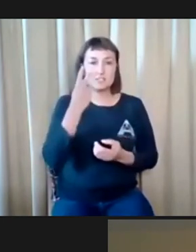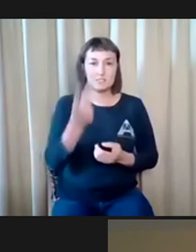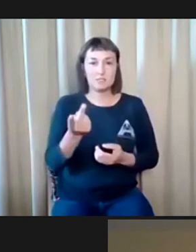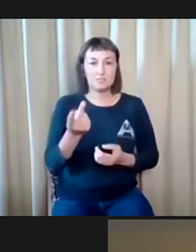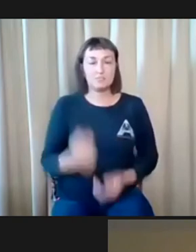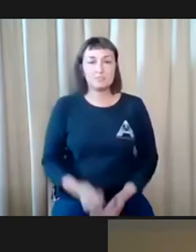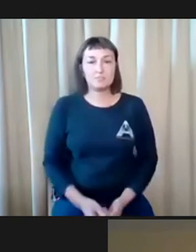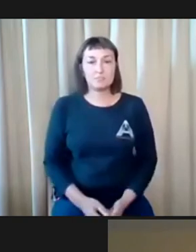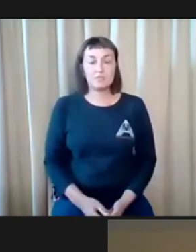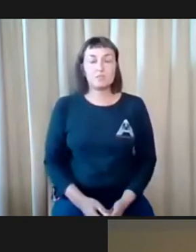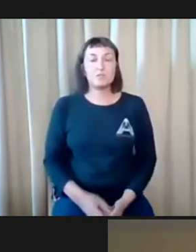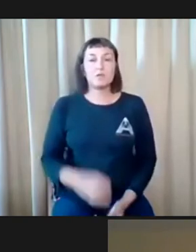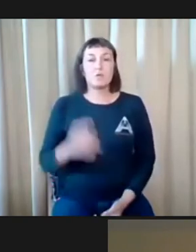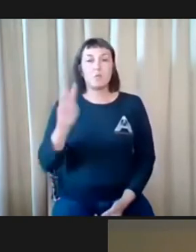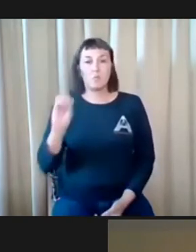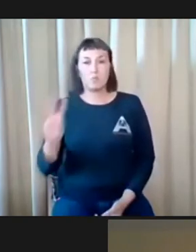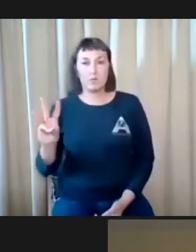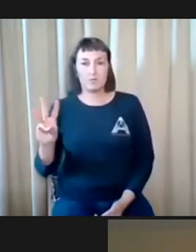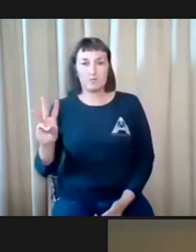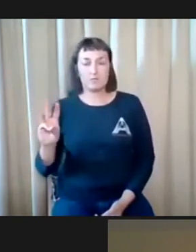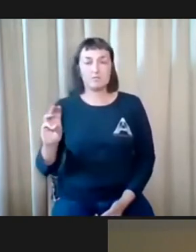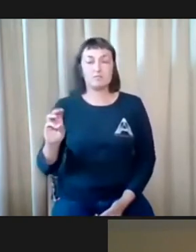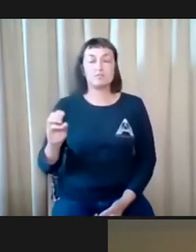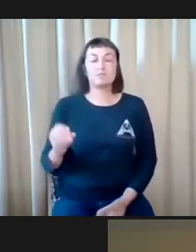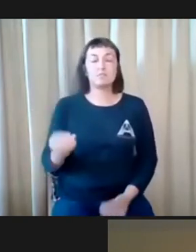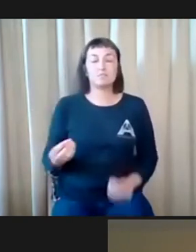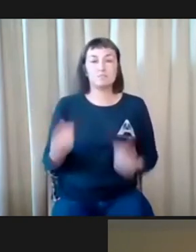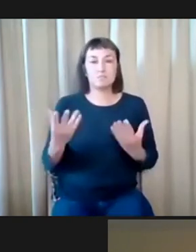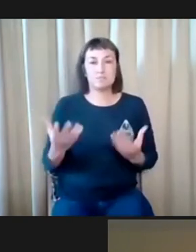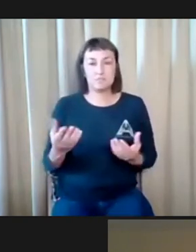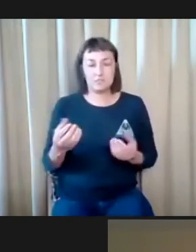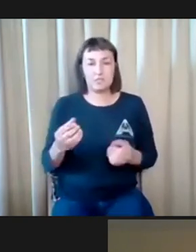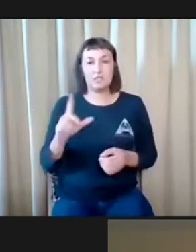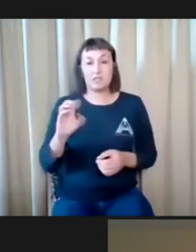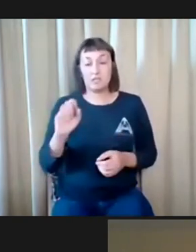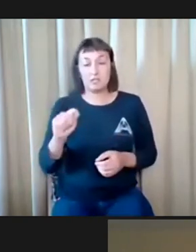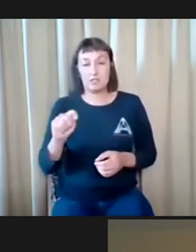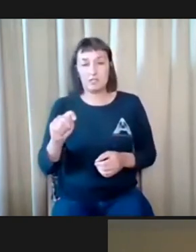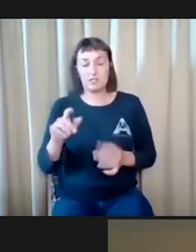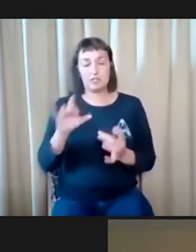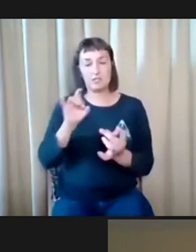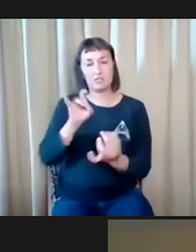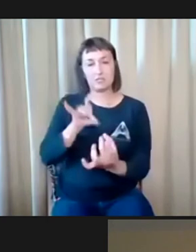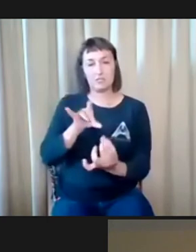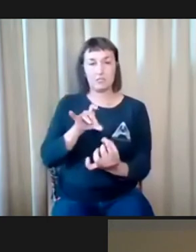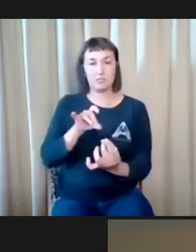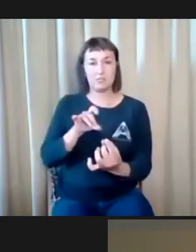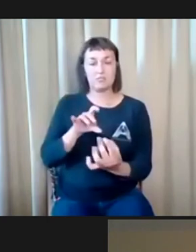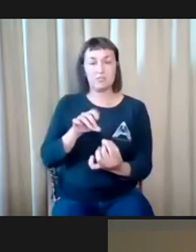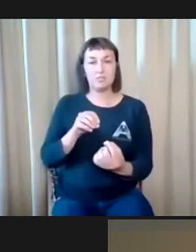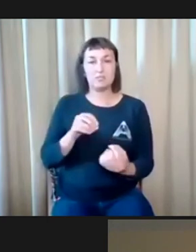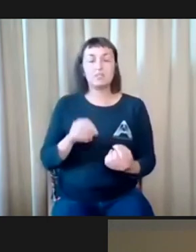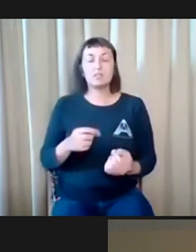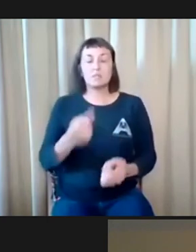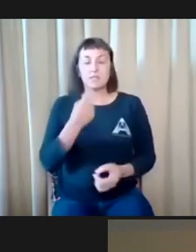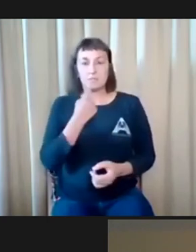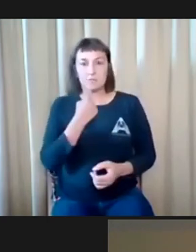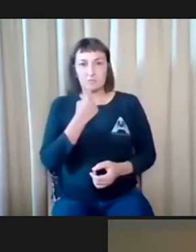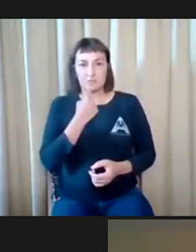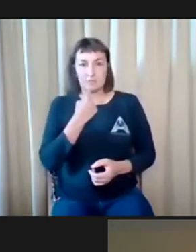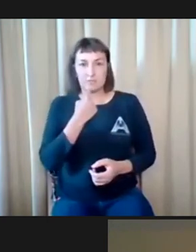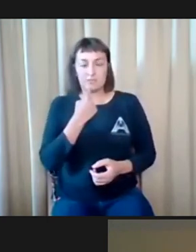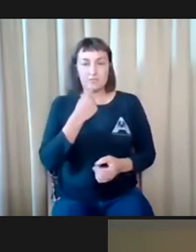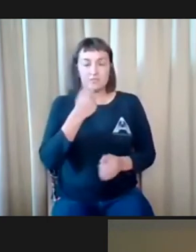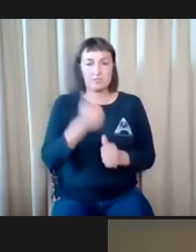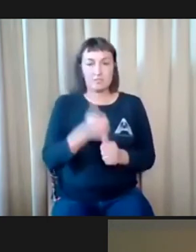So, wow, a lot. Definitely a lot of comments coming in. First, I would just like to say, and I think I'm speaking for just about everyone I've ever